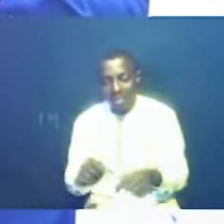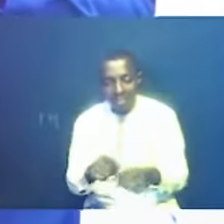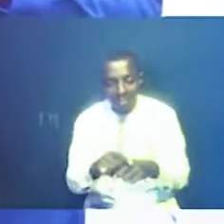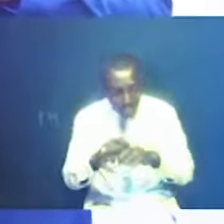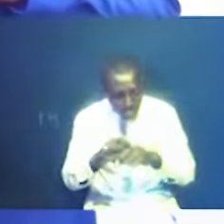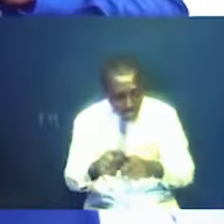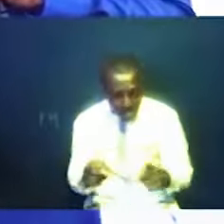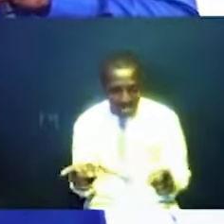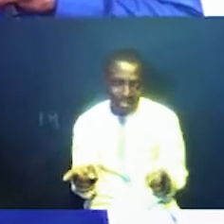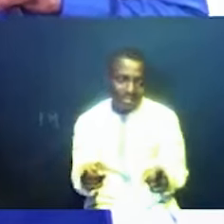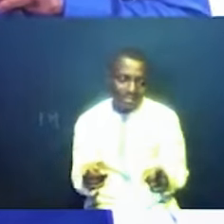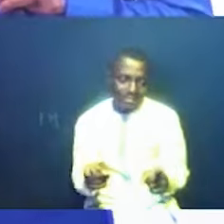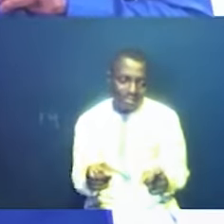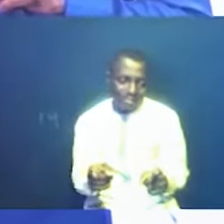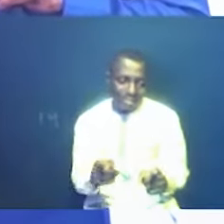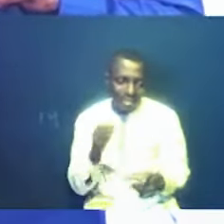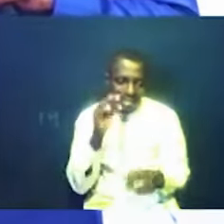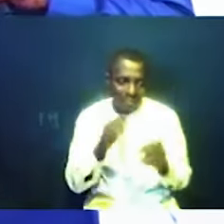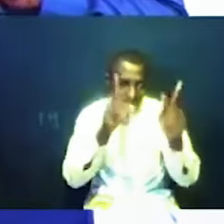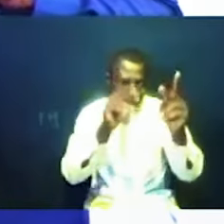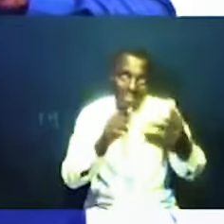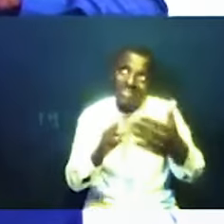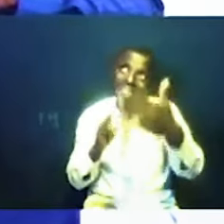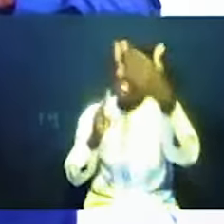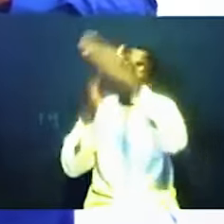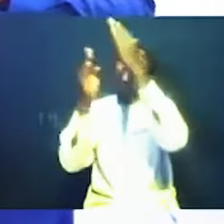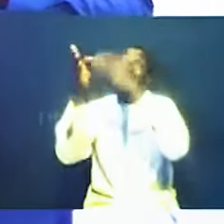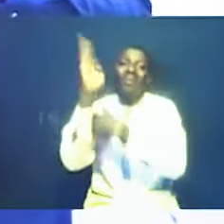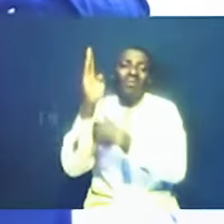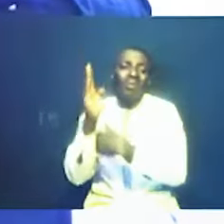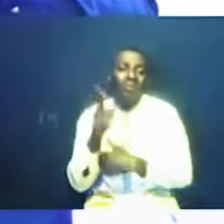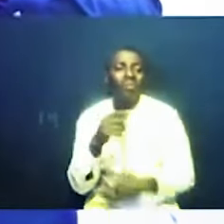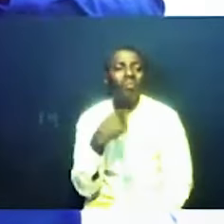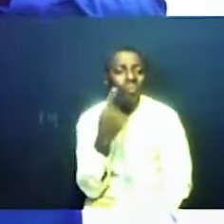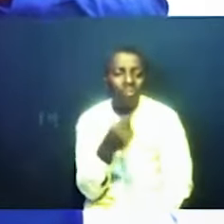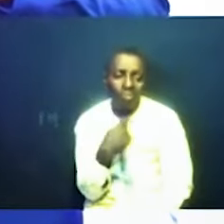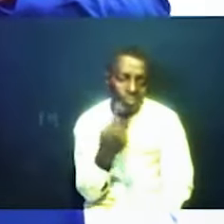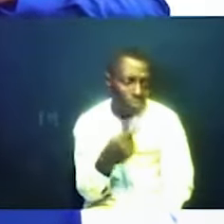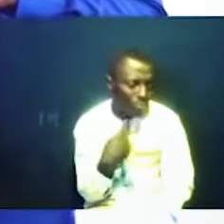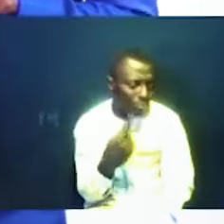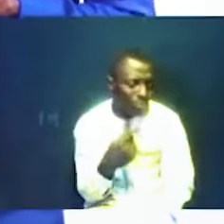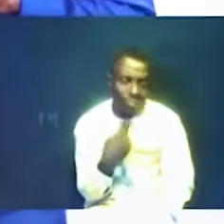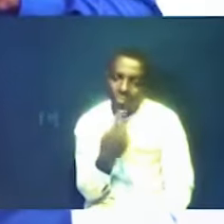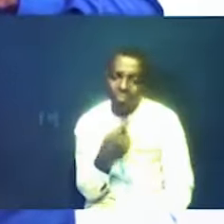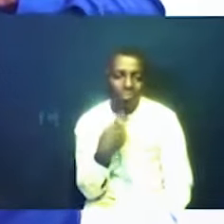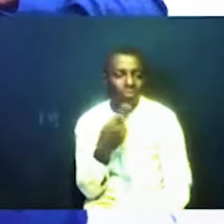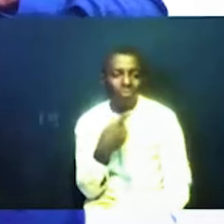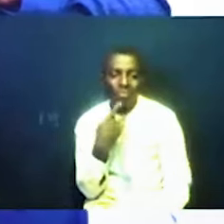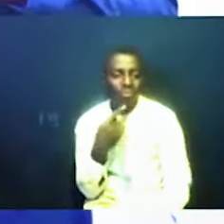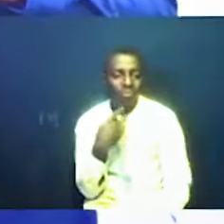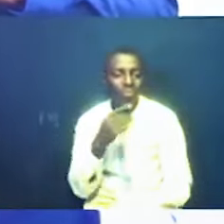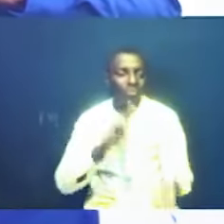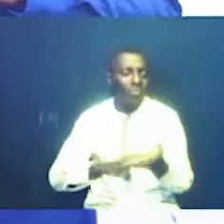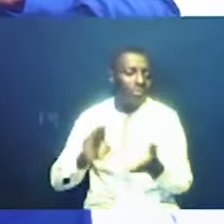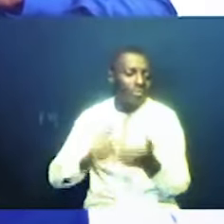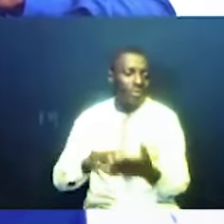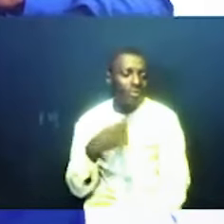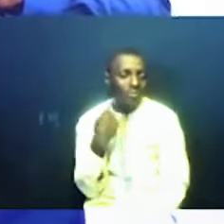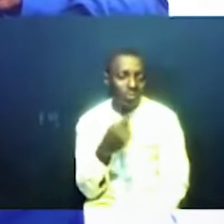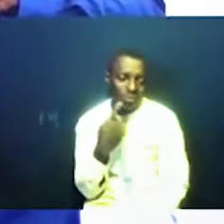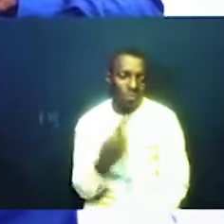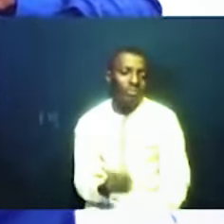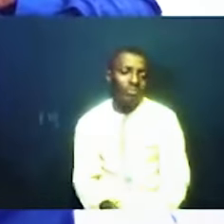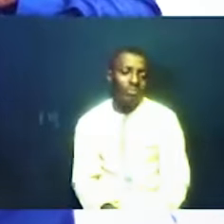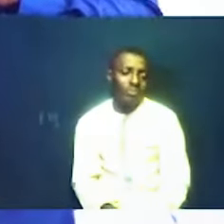to their father's rebuke, for it was the Lord's will to put them to death. I say, Obi ye onipa